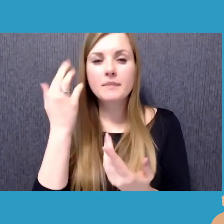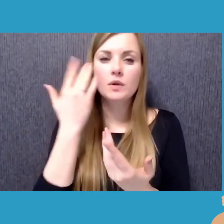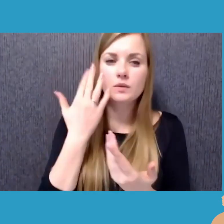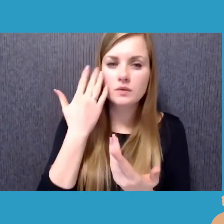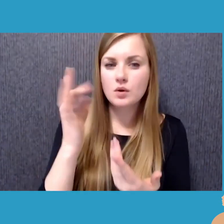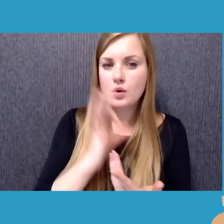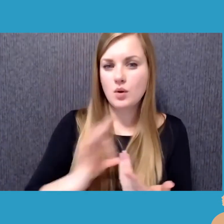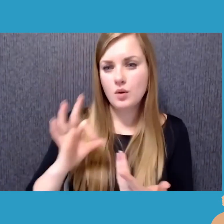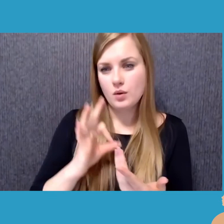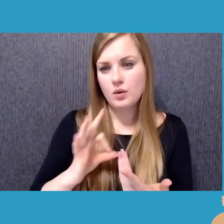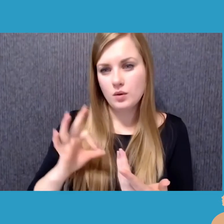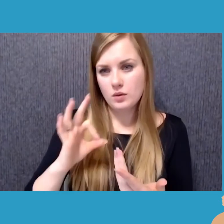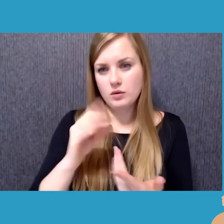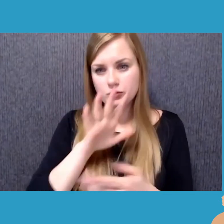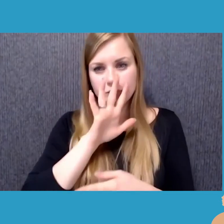offender.